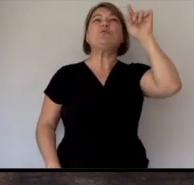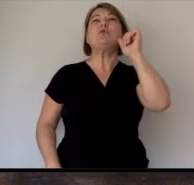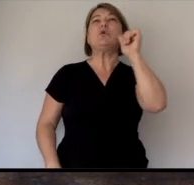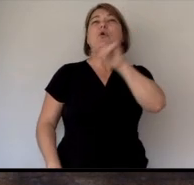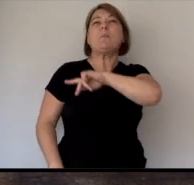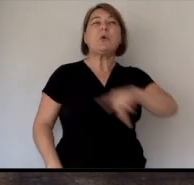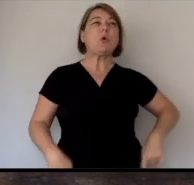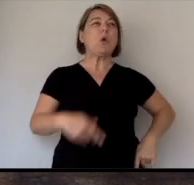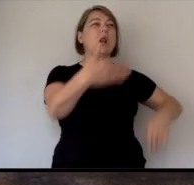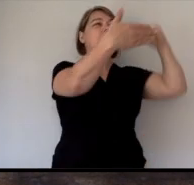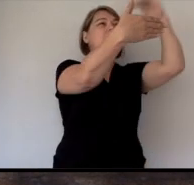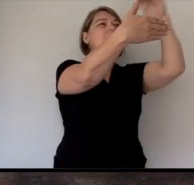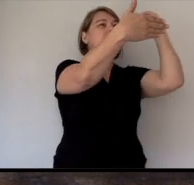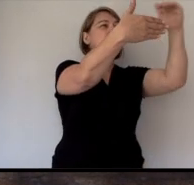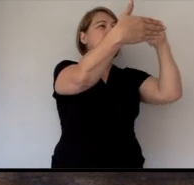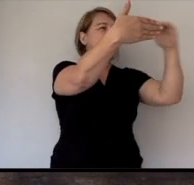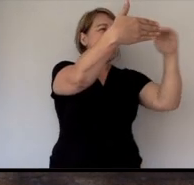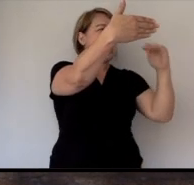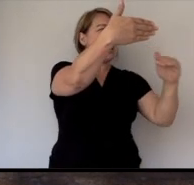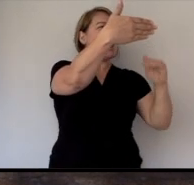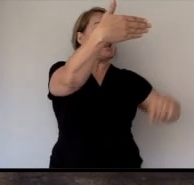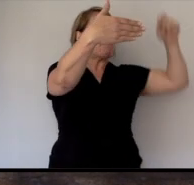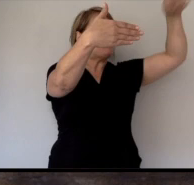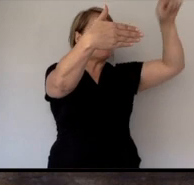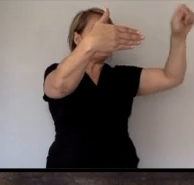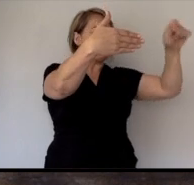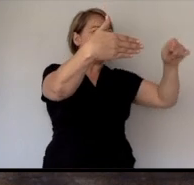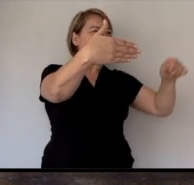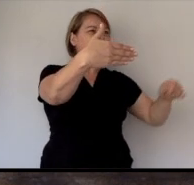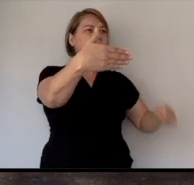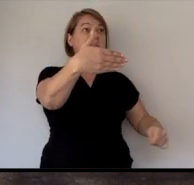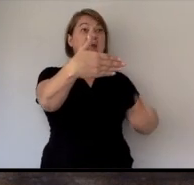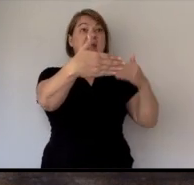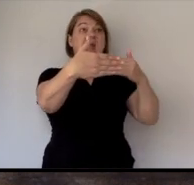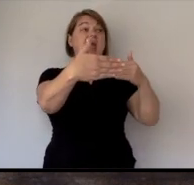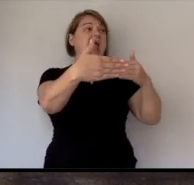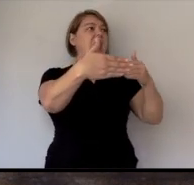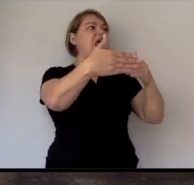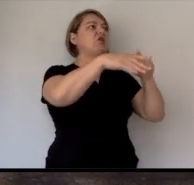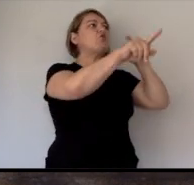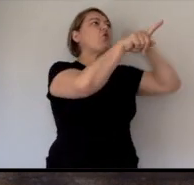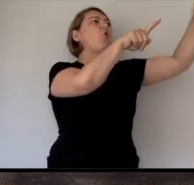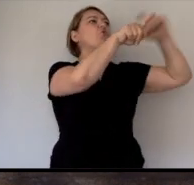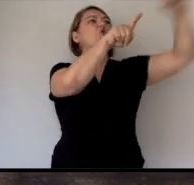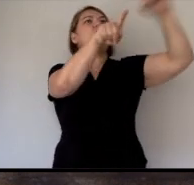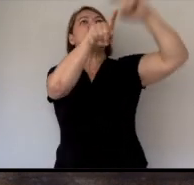The very next morning, a crowd waited at the gates.